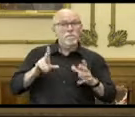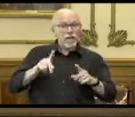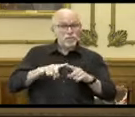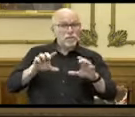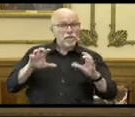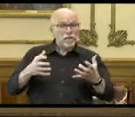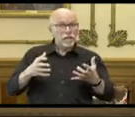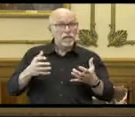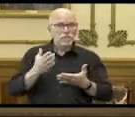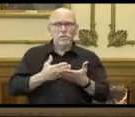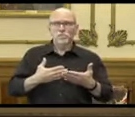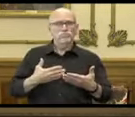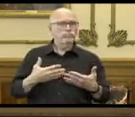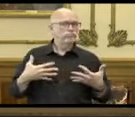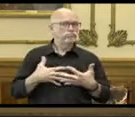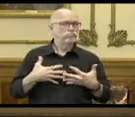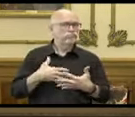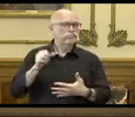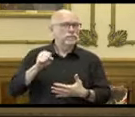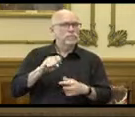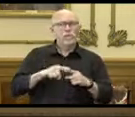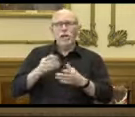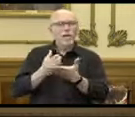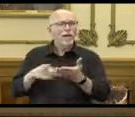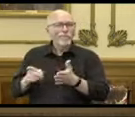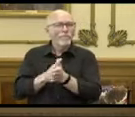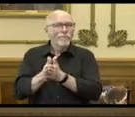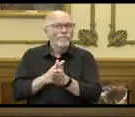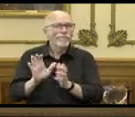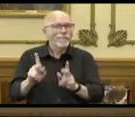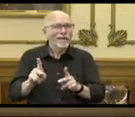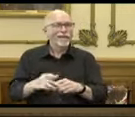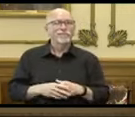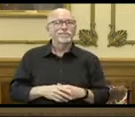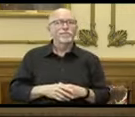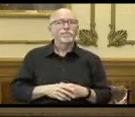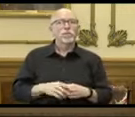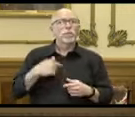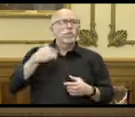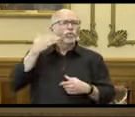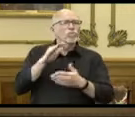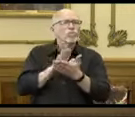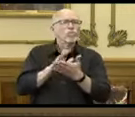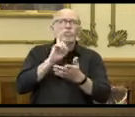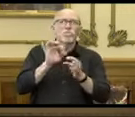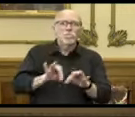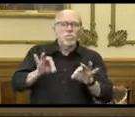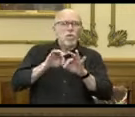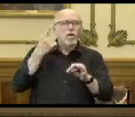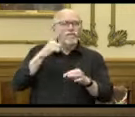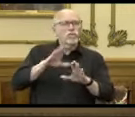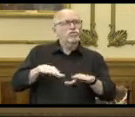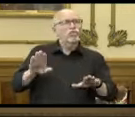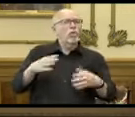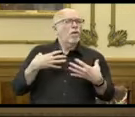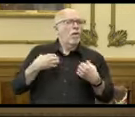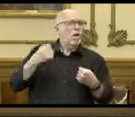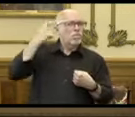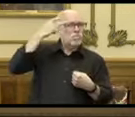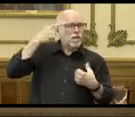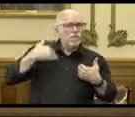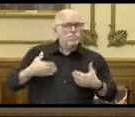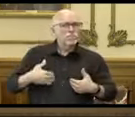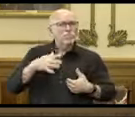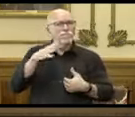is daunting for some, while others are eager to return. We also know that school is essential for the well-being of children and their families in even